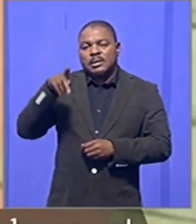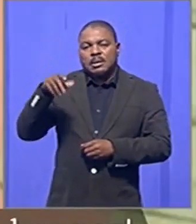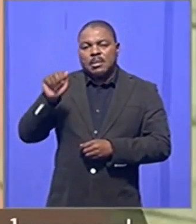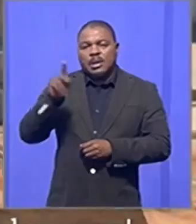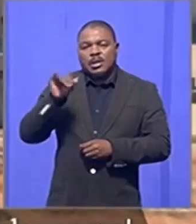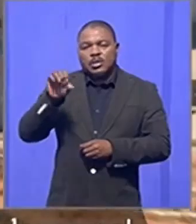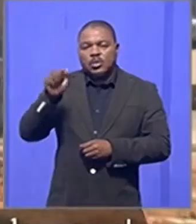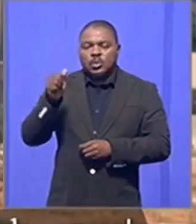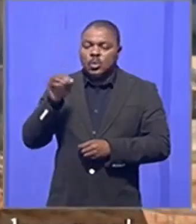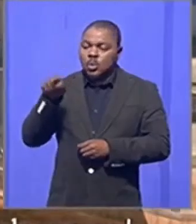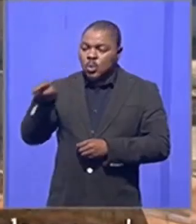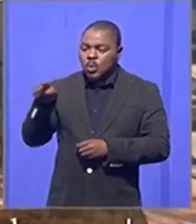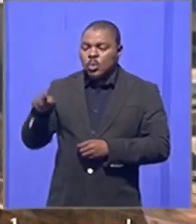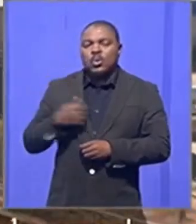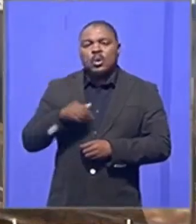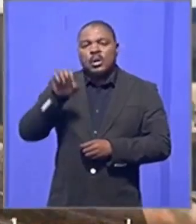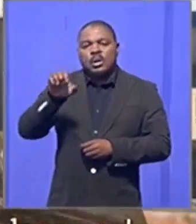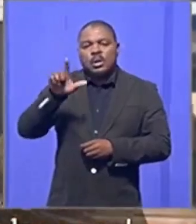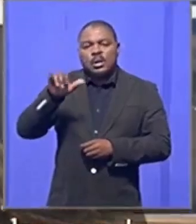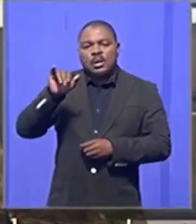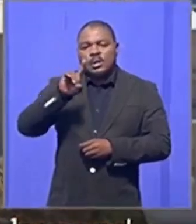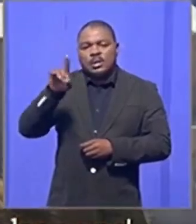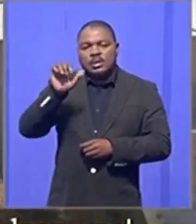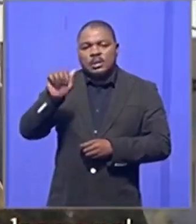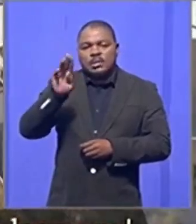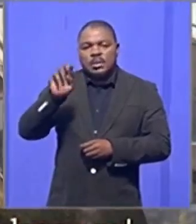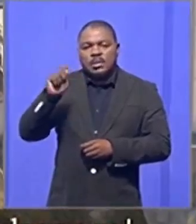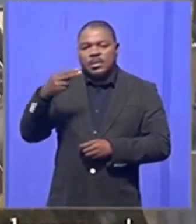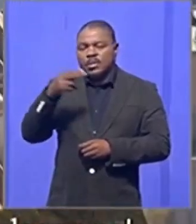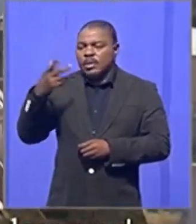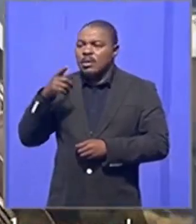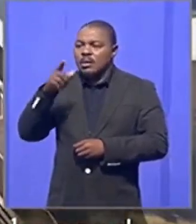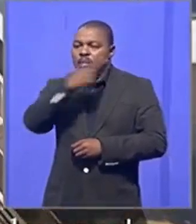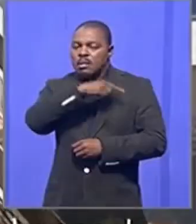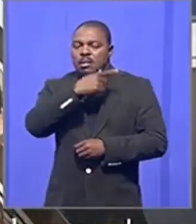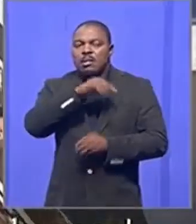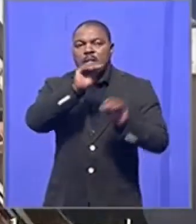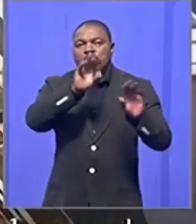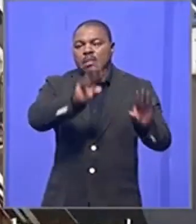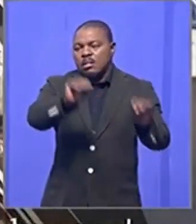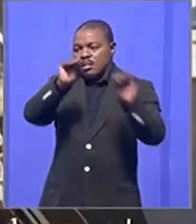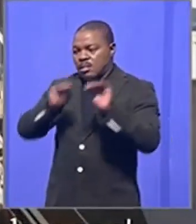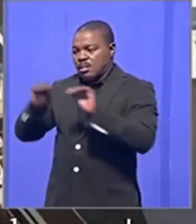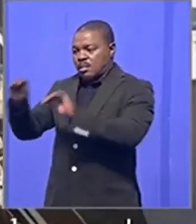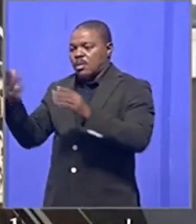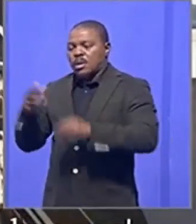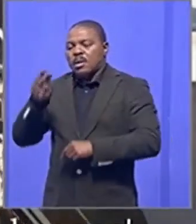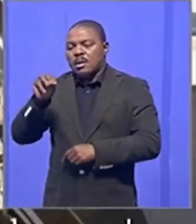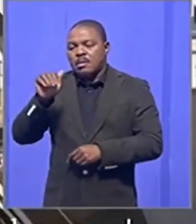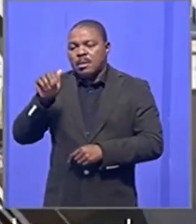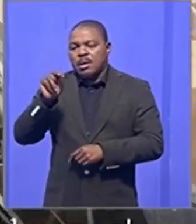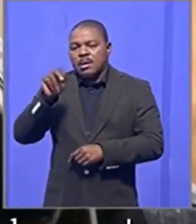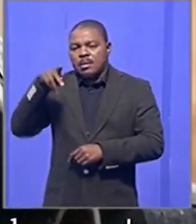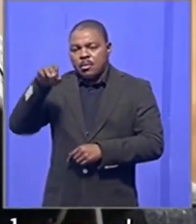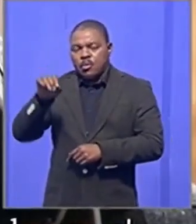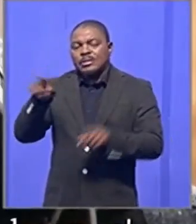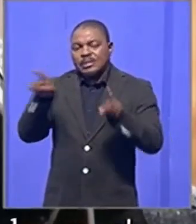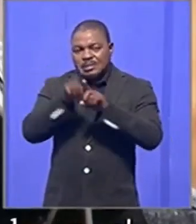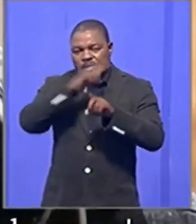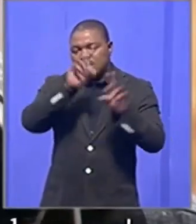sepetleleng sa Elizabeth Ross ka Labohlano a ntano fetisetswa sepetleleng sa Mofumahadi Mmanapo tsatsing lona leo.